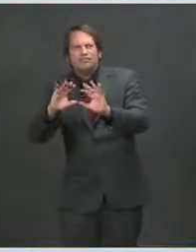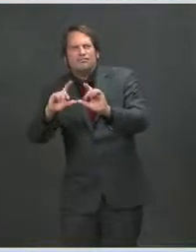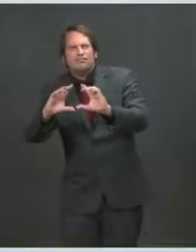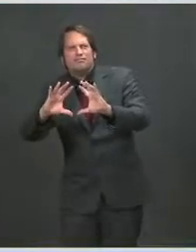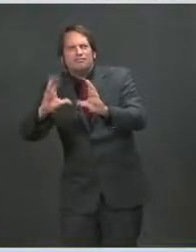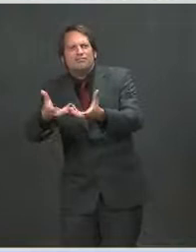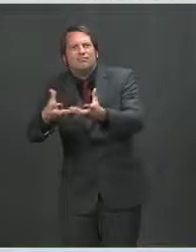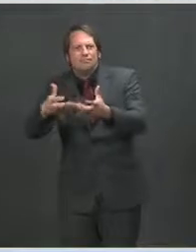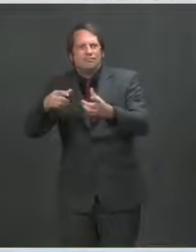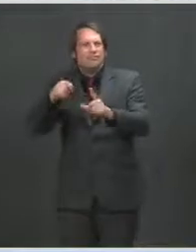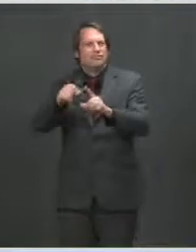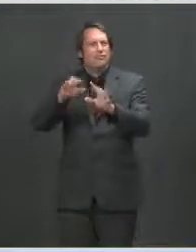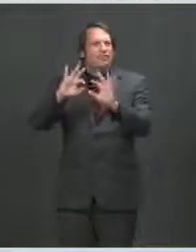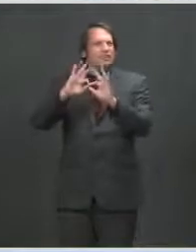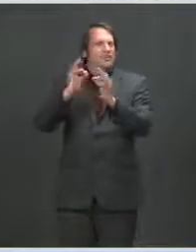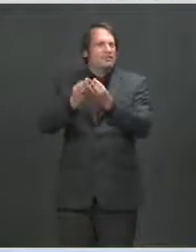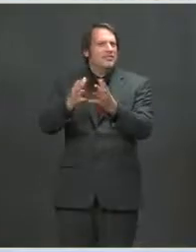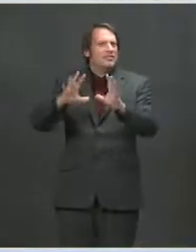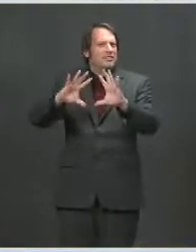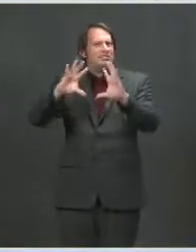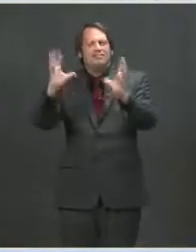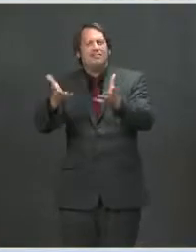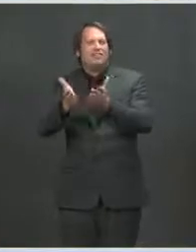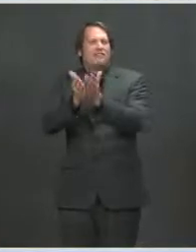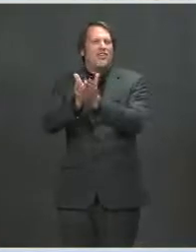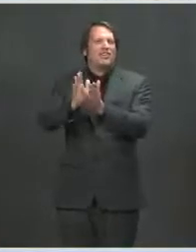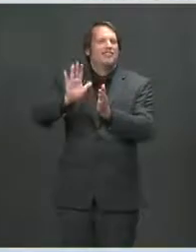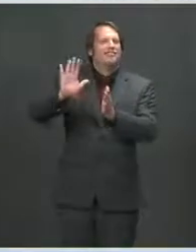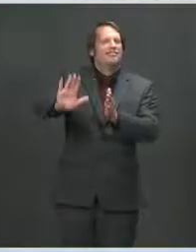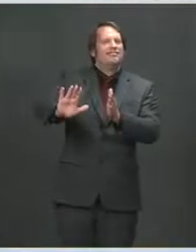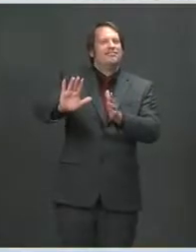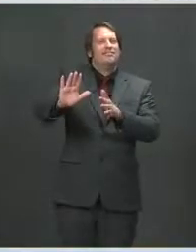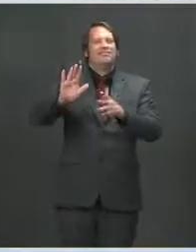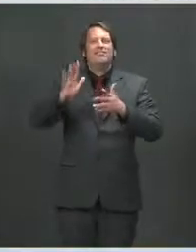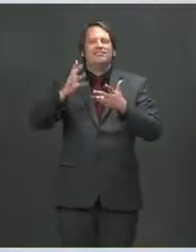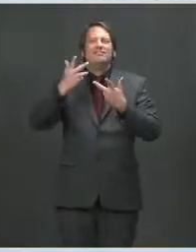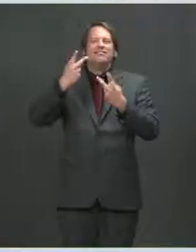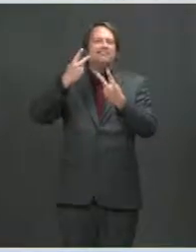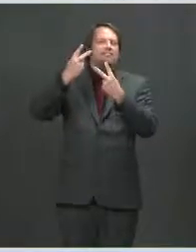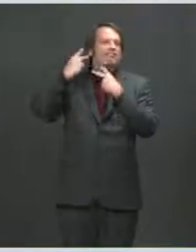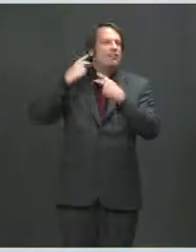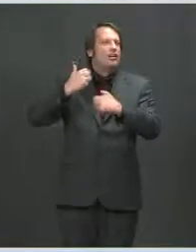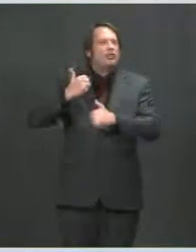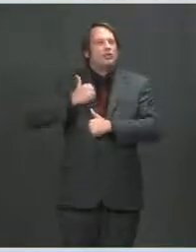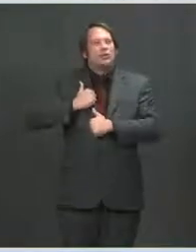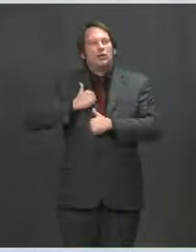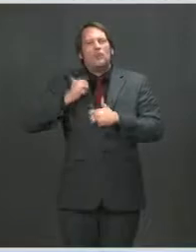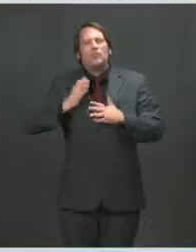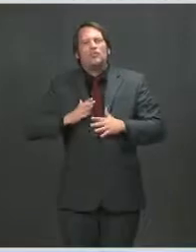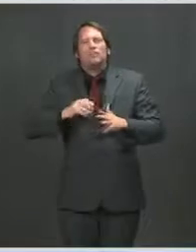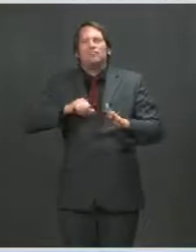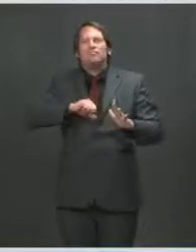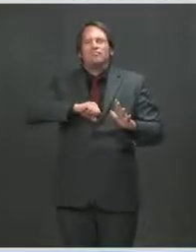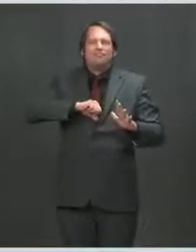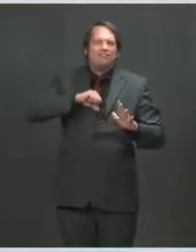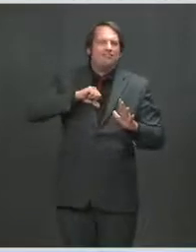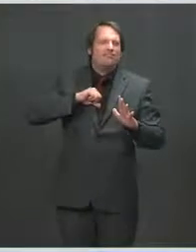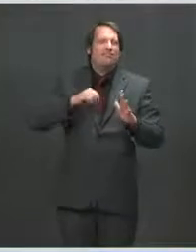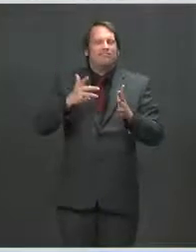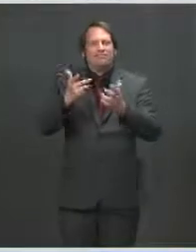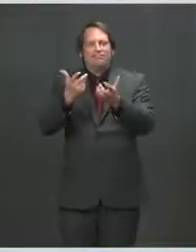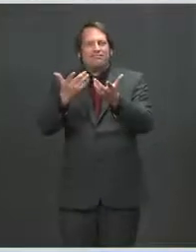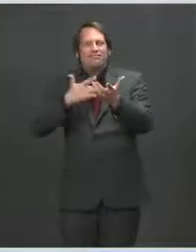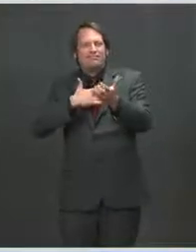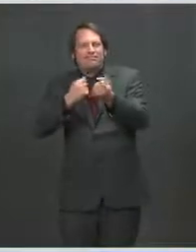cheers, I thought of the brave soldiers who would make up her crew and the families who stood by them.